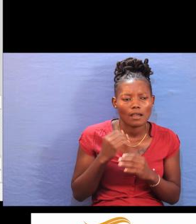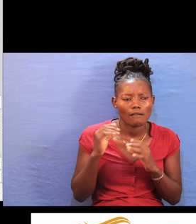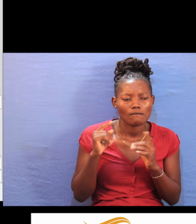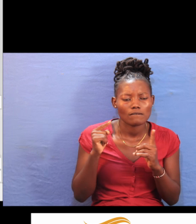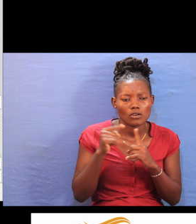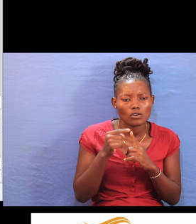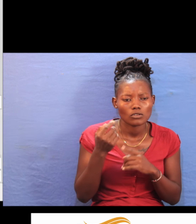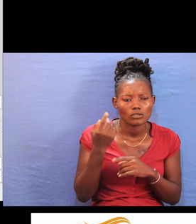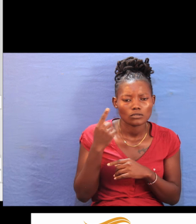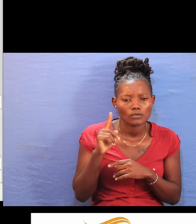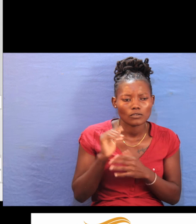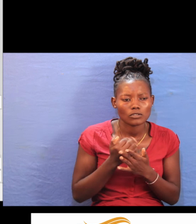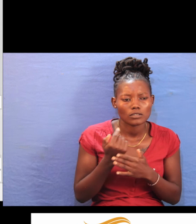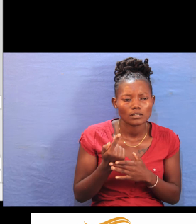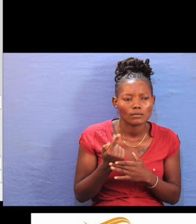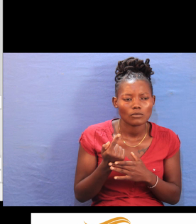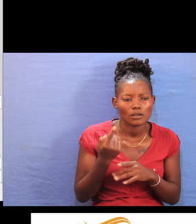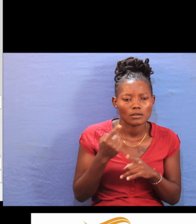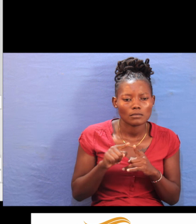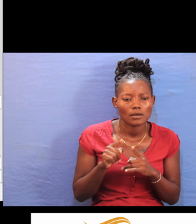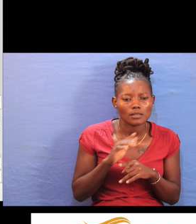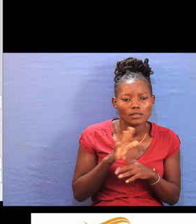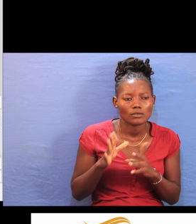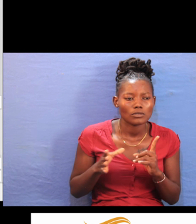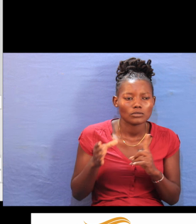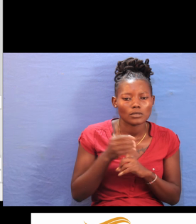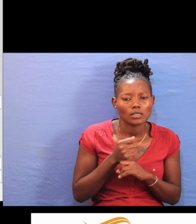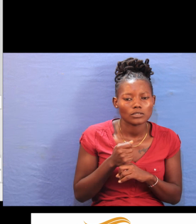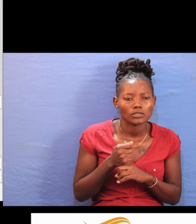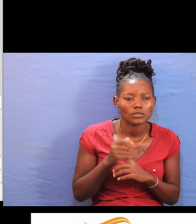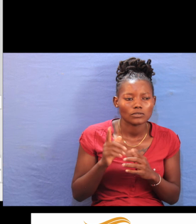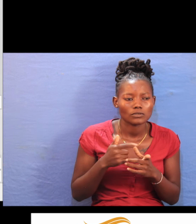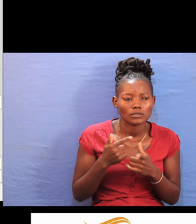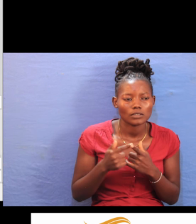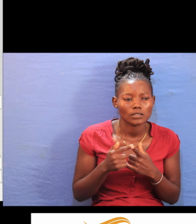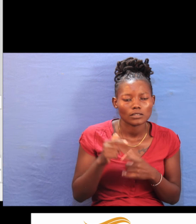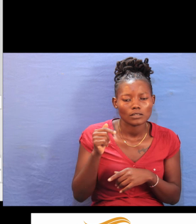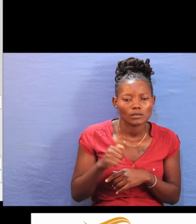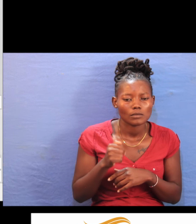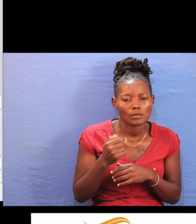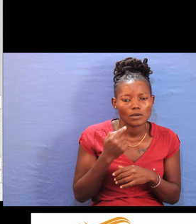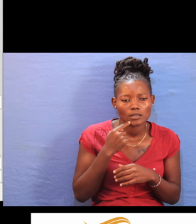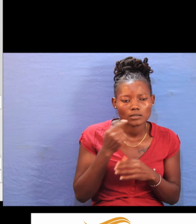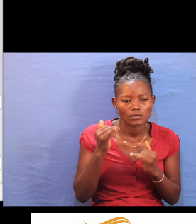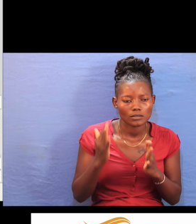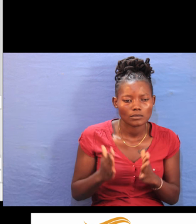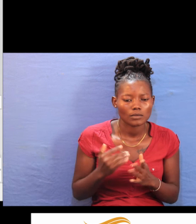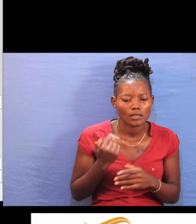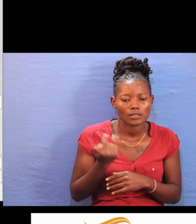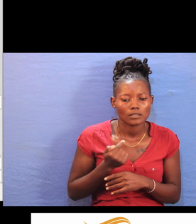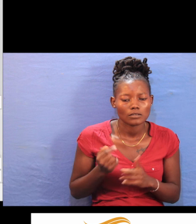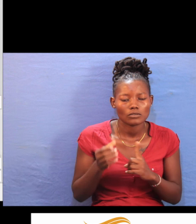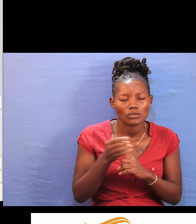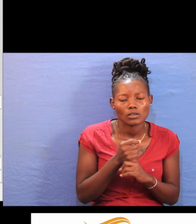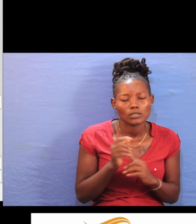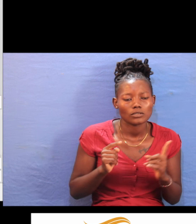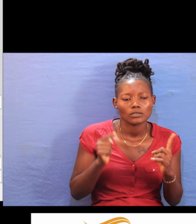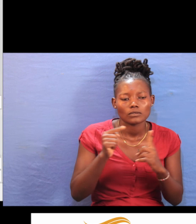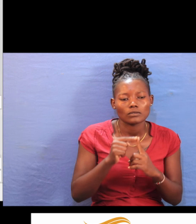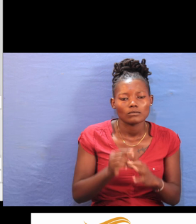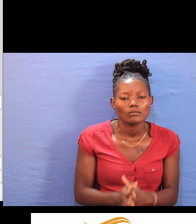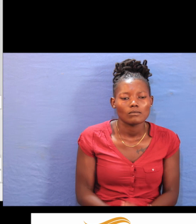in 2 months. And they need to be self-determined. Okay. You can have the coach may have certain goals